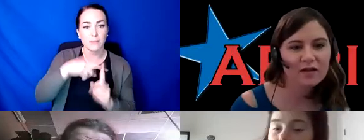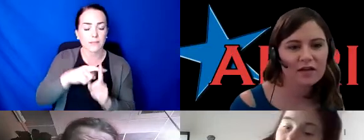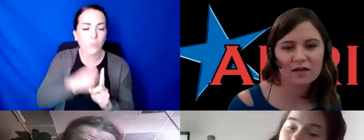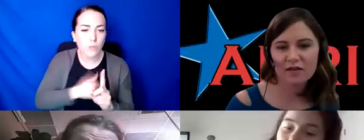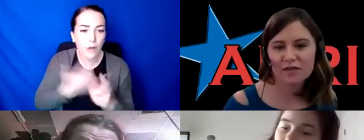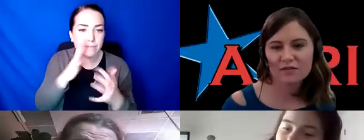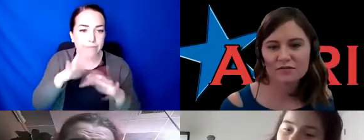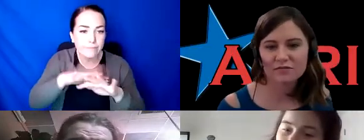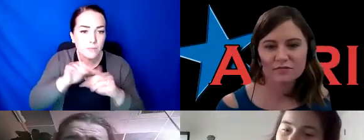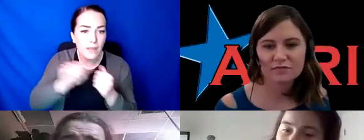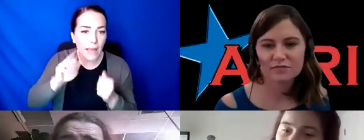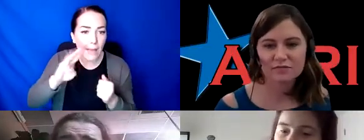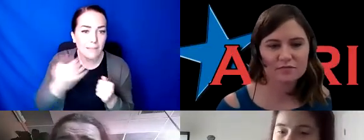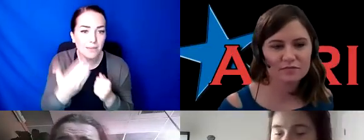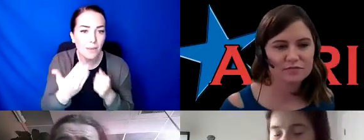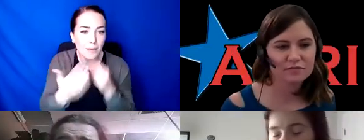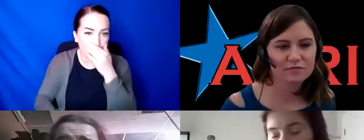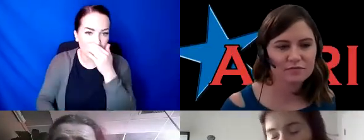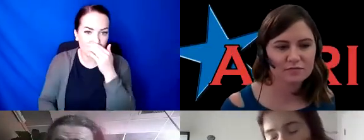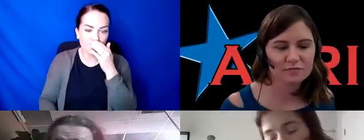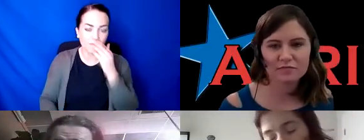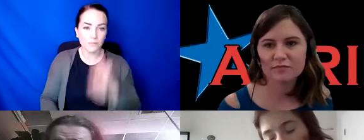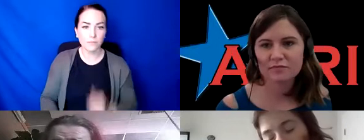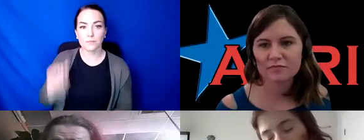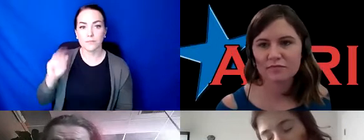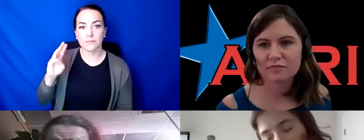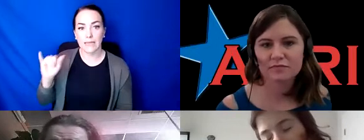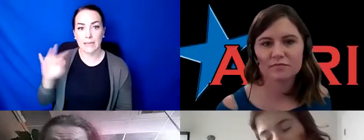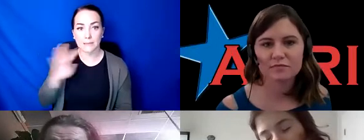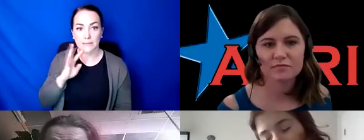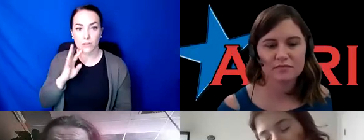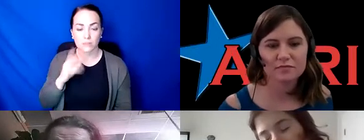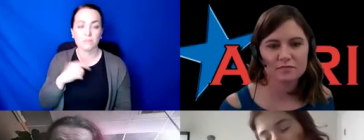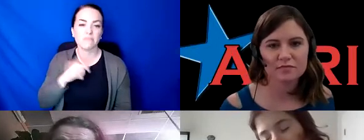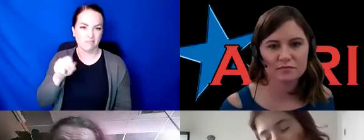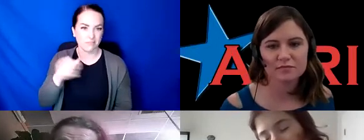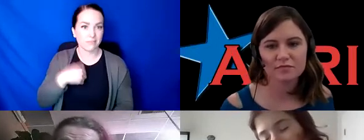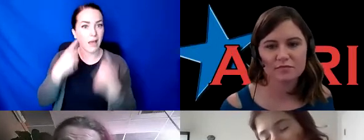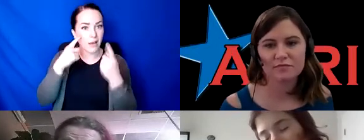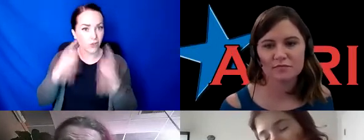ahead. All I said was I agree with you